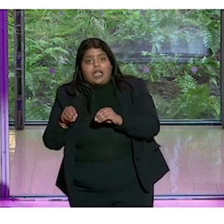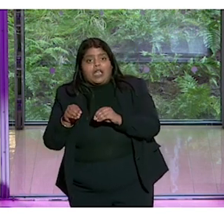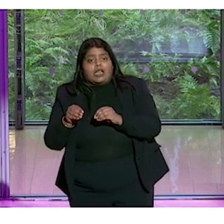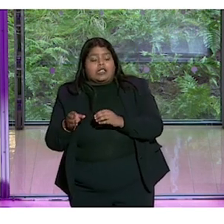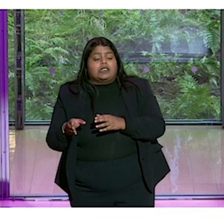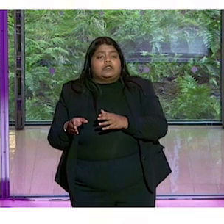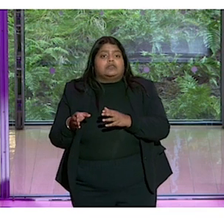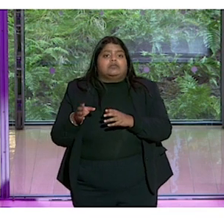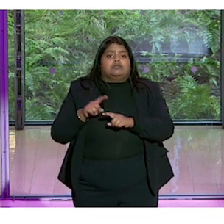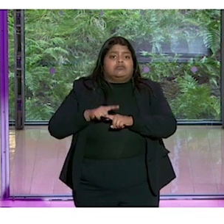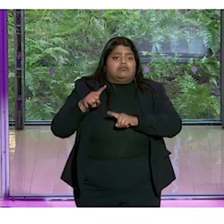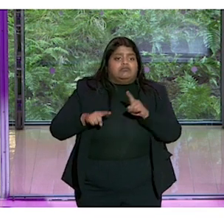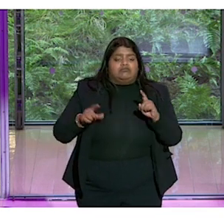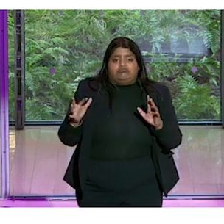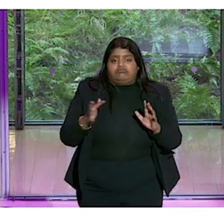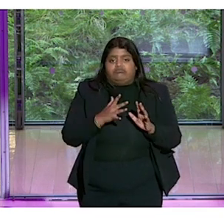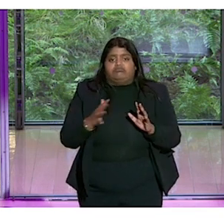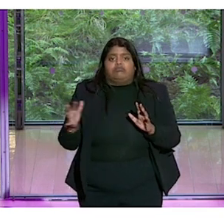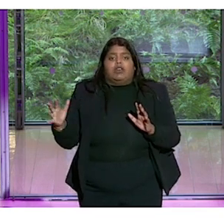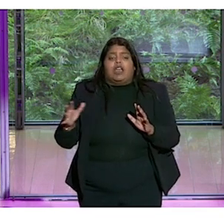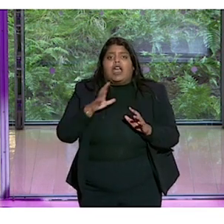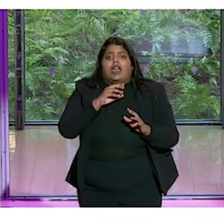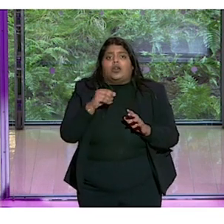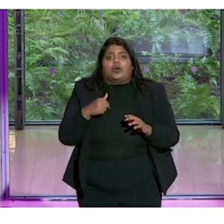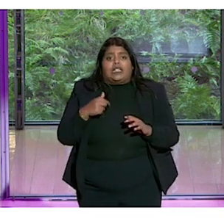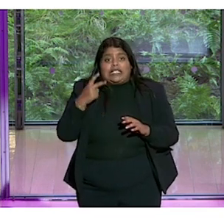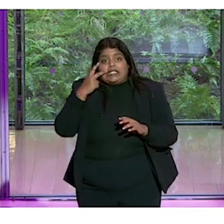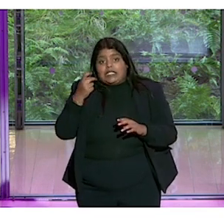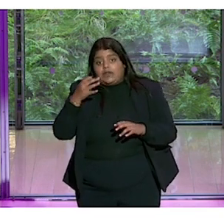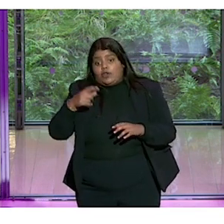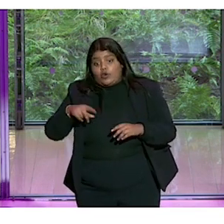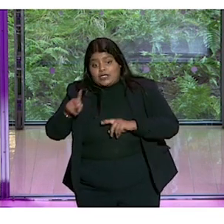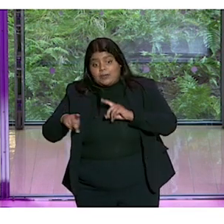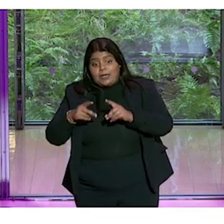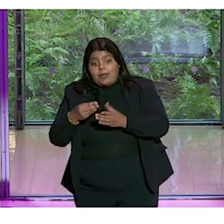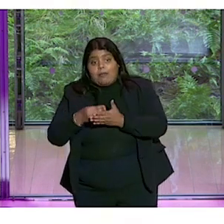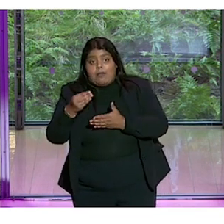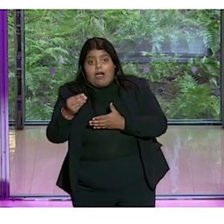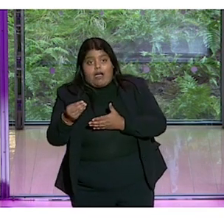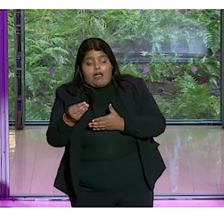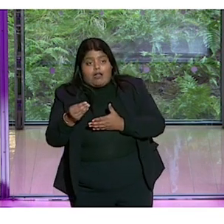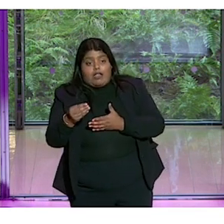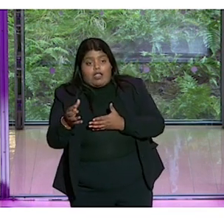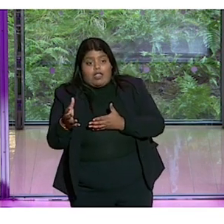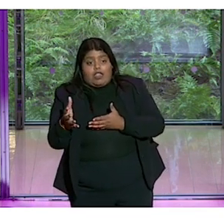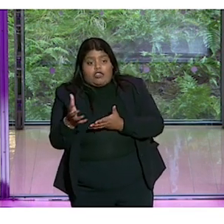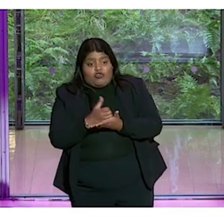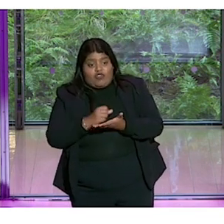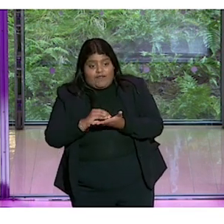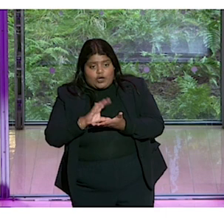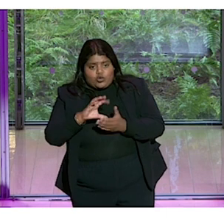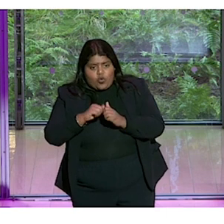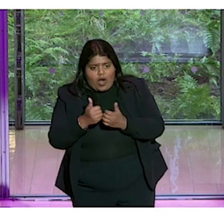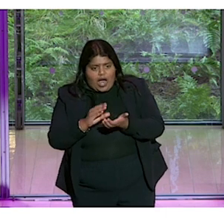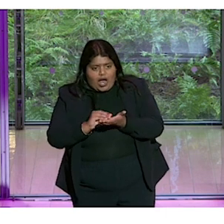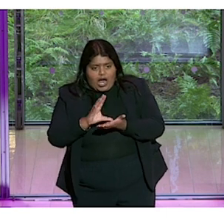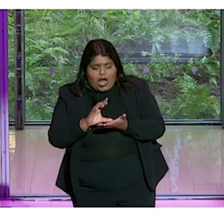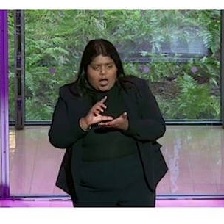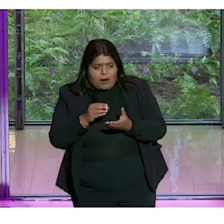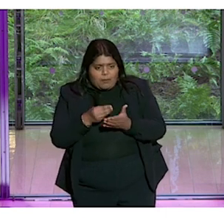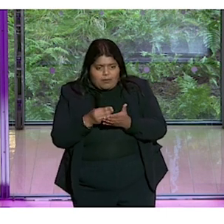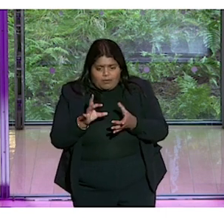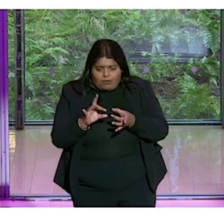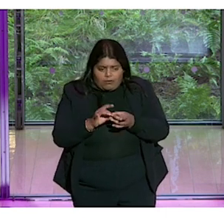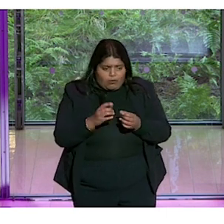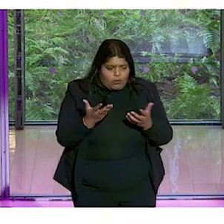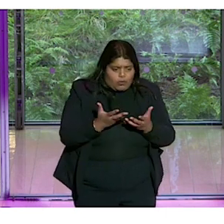campaign dimension, and we can see whether those people are then buying, the revenue associated with that, and the